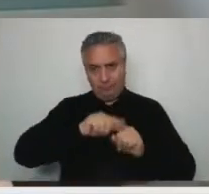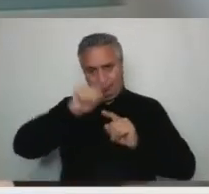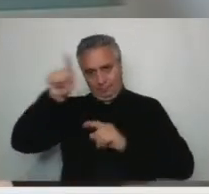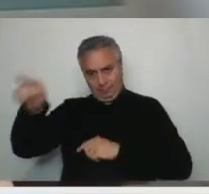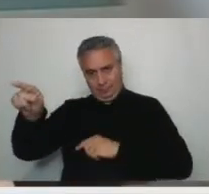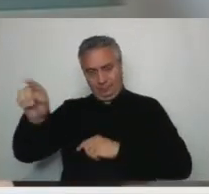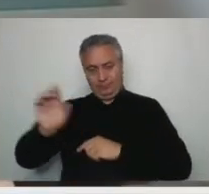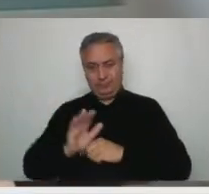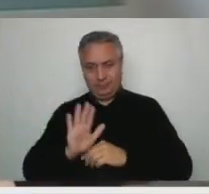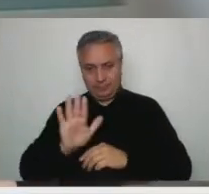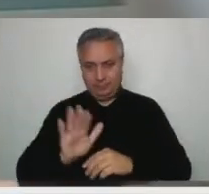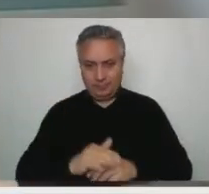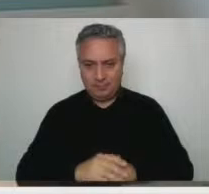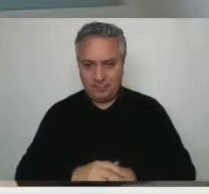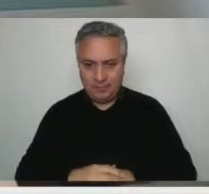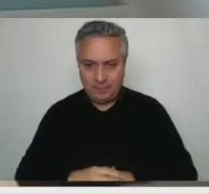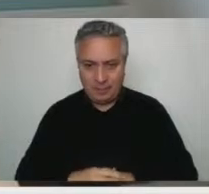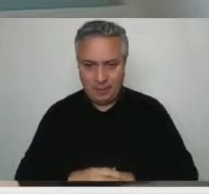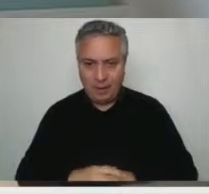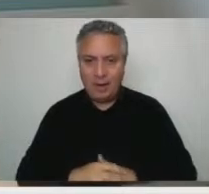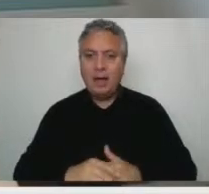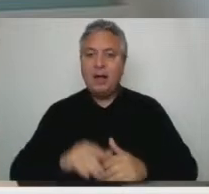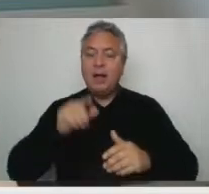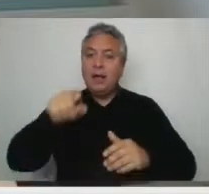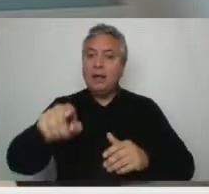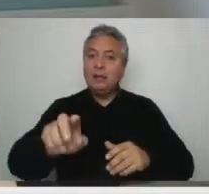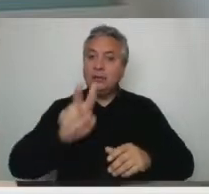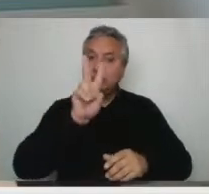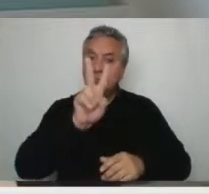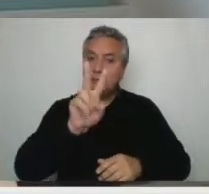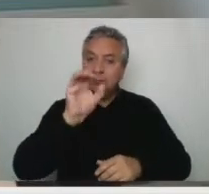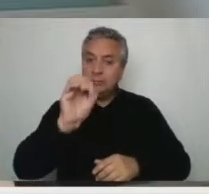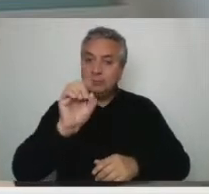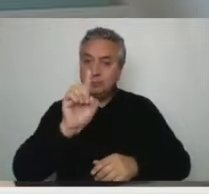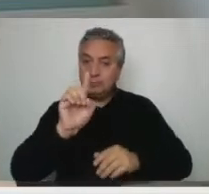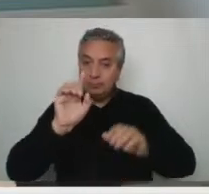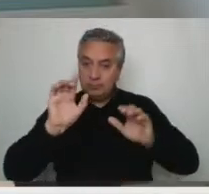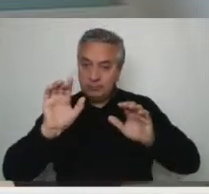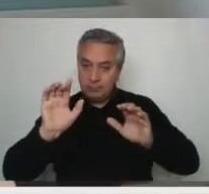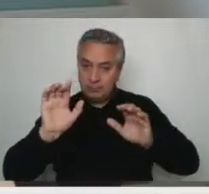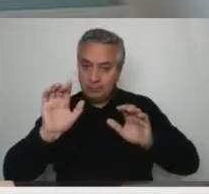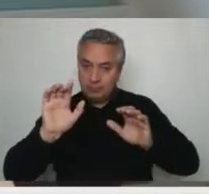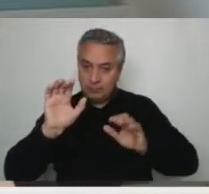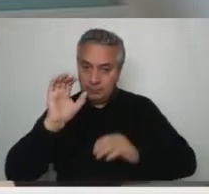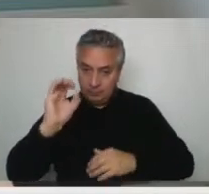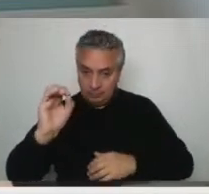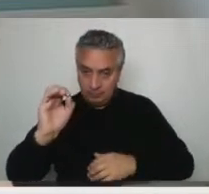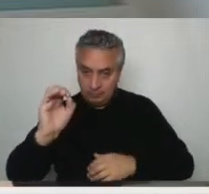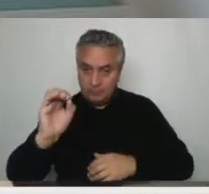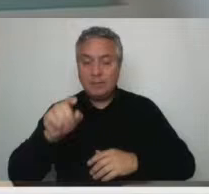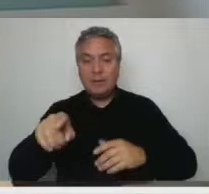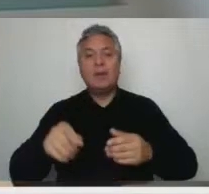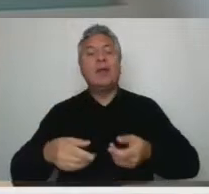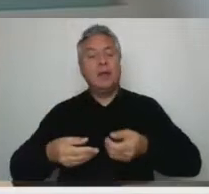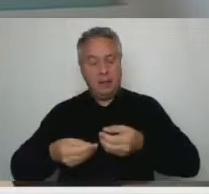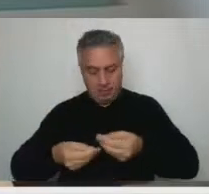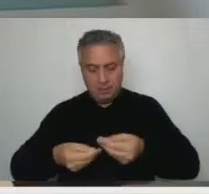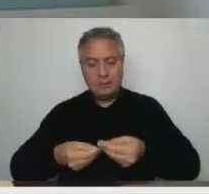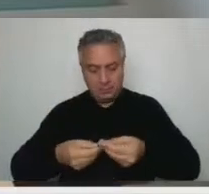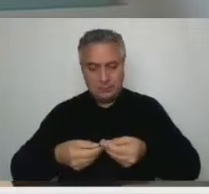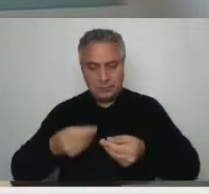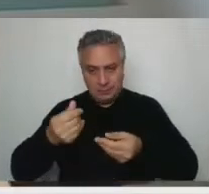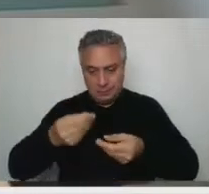In 2010, public sector expenditure was 42% of gross domestic